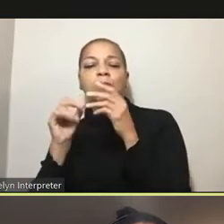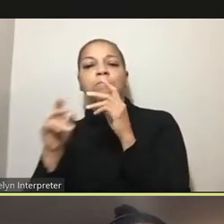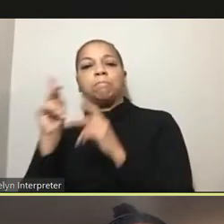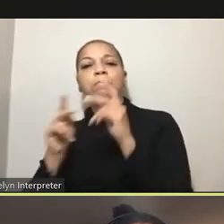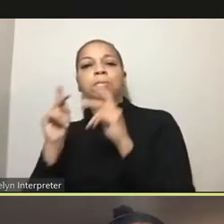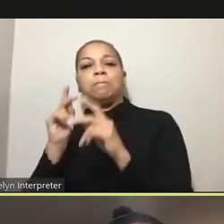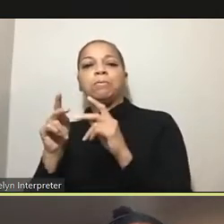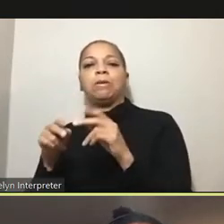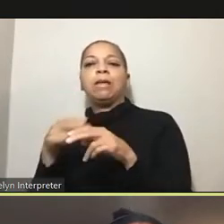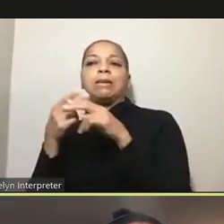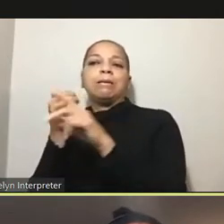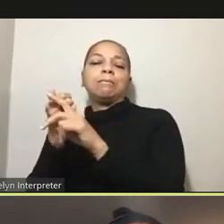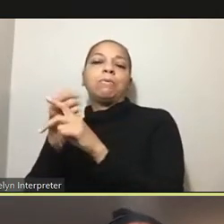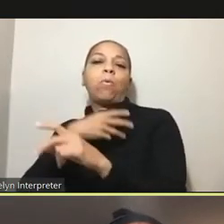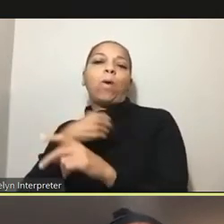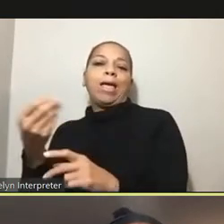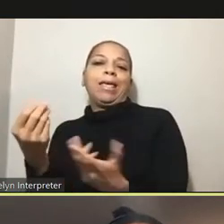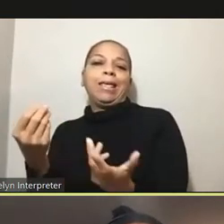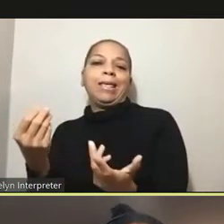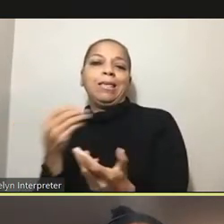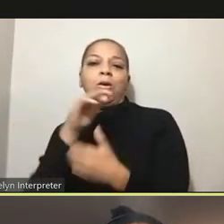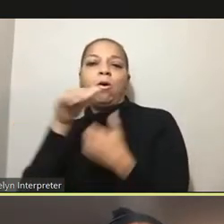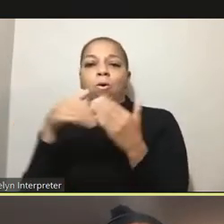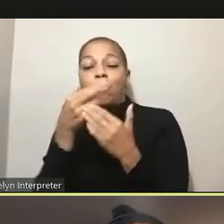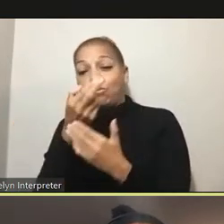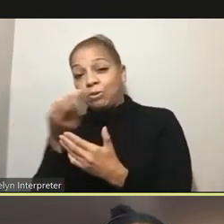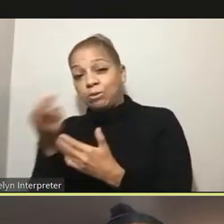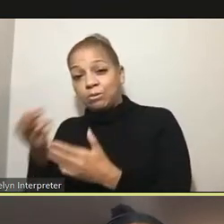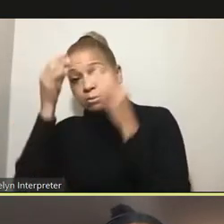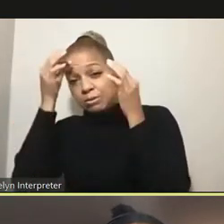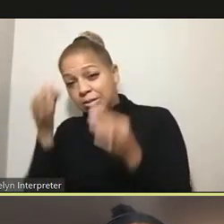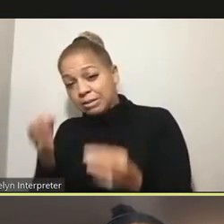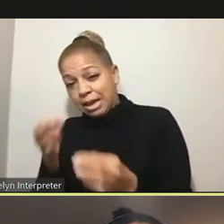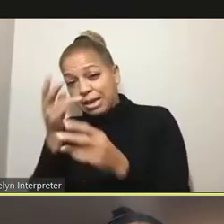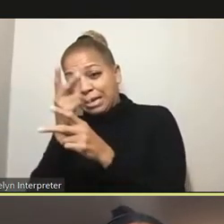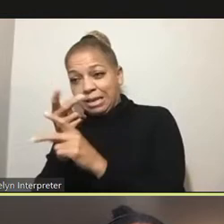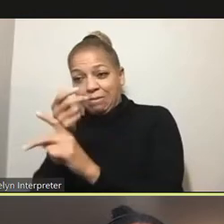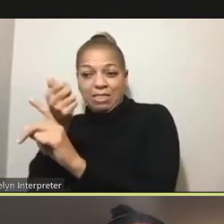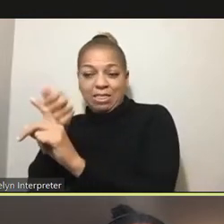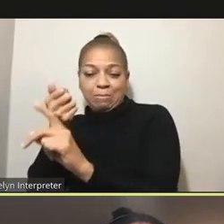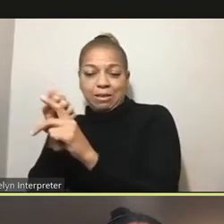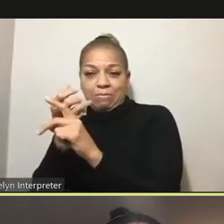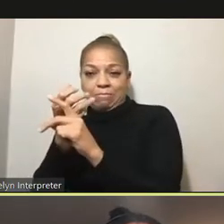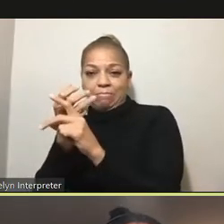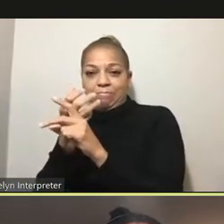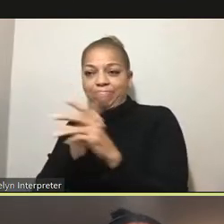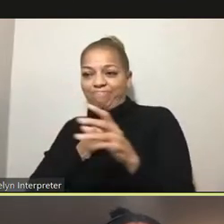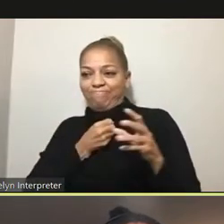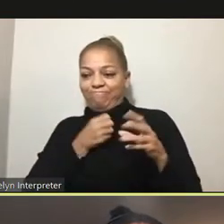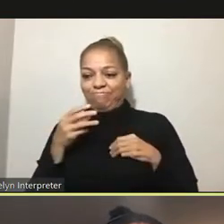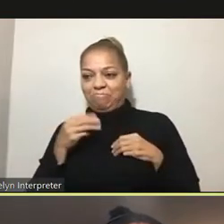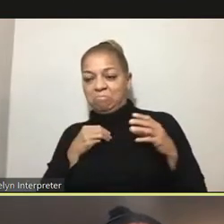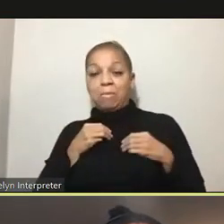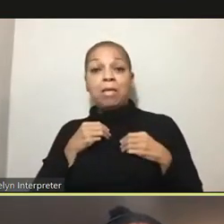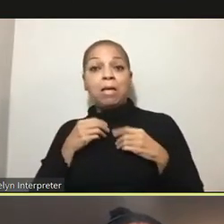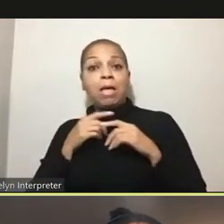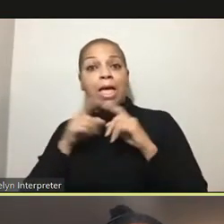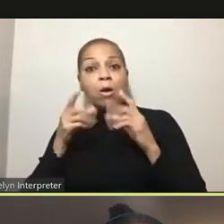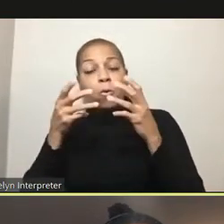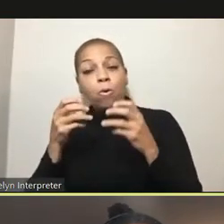all of the resources they have decided to keep for themselves and have us fight over. And all of these